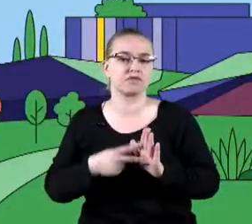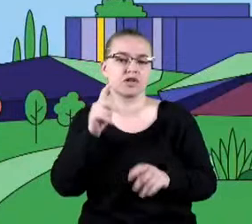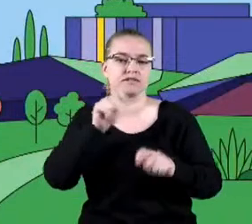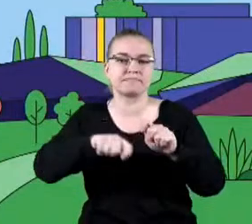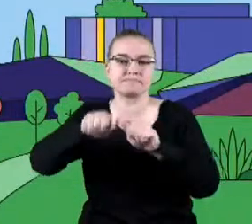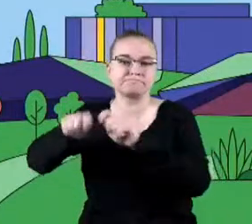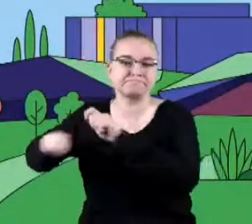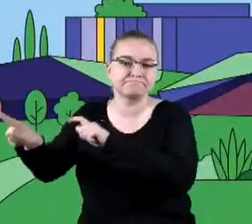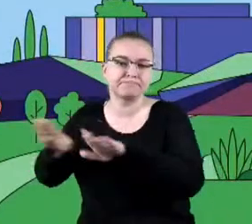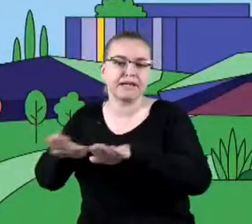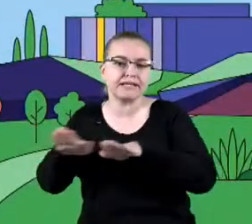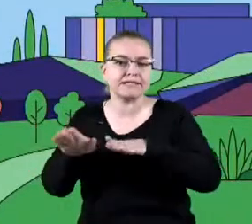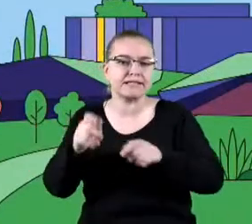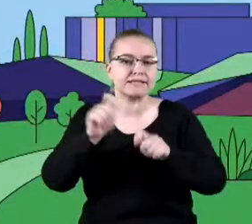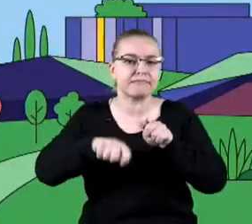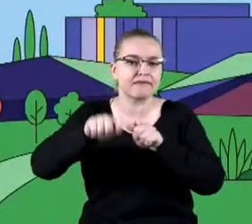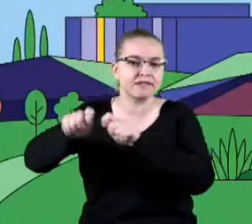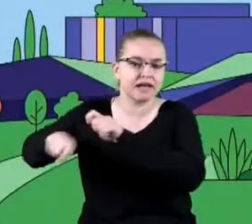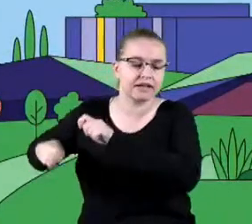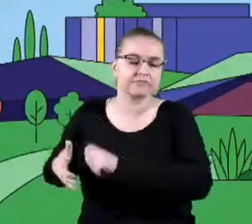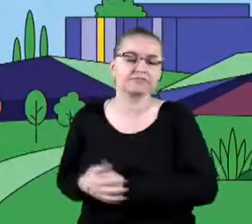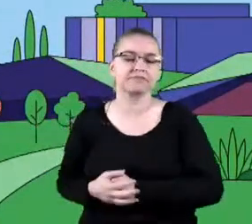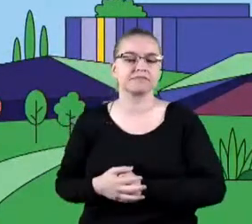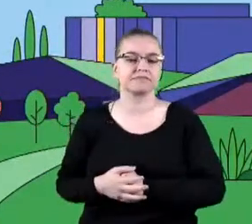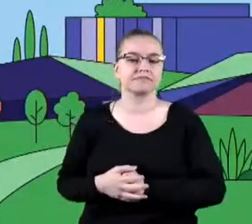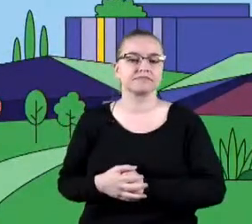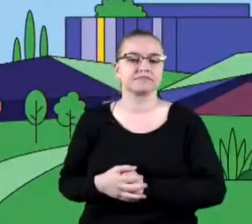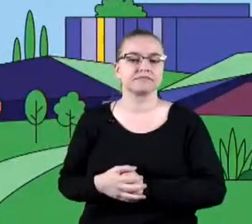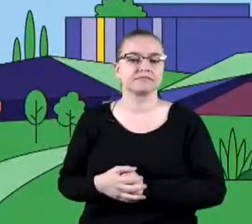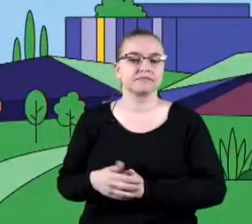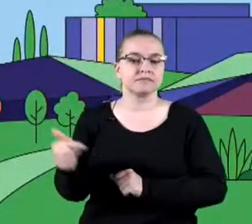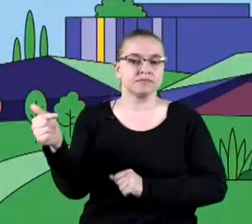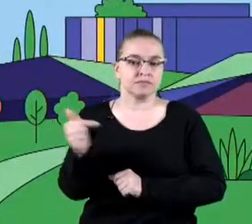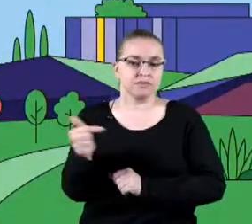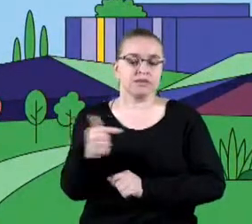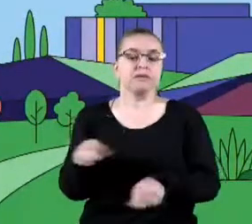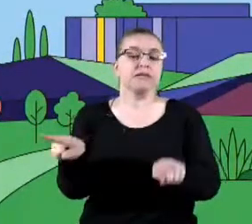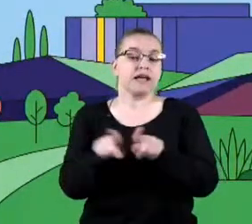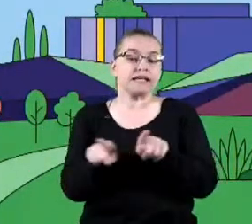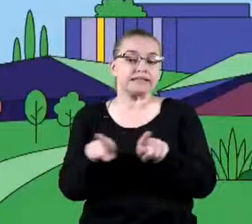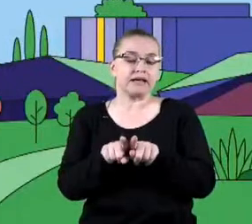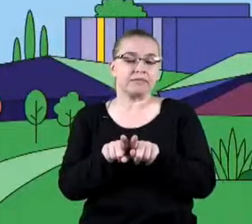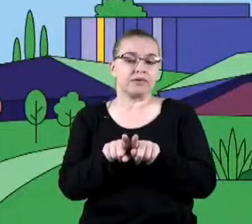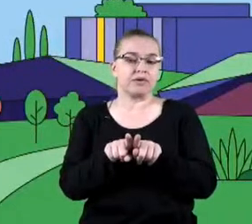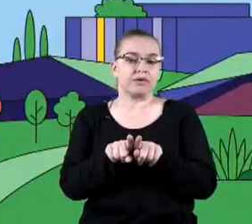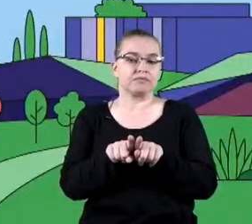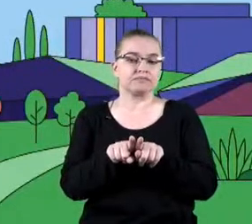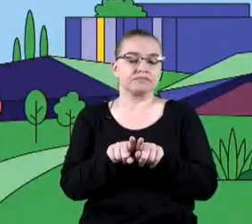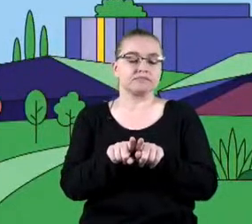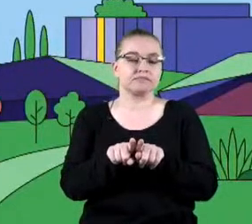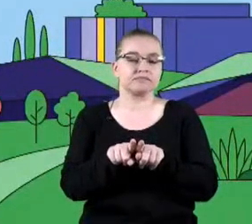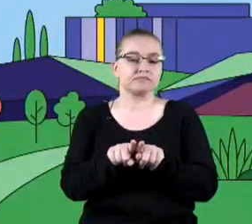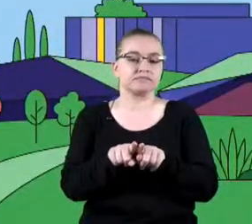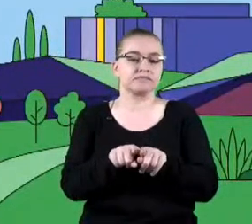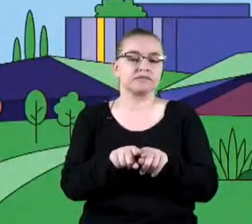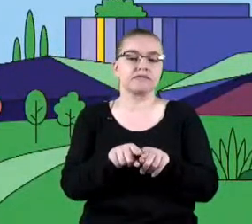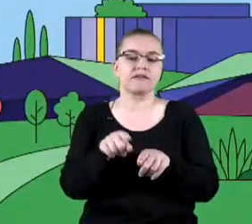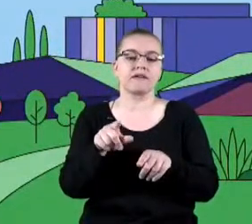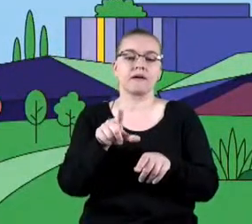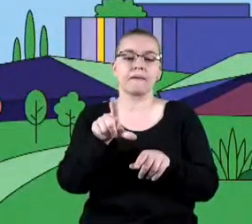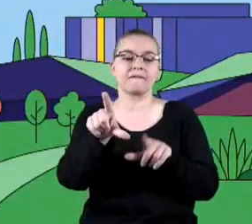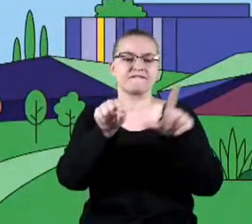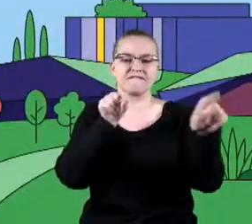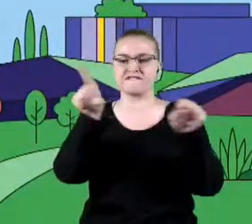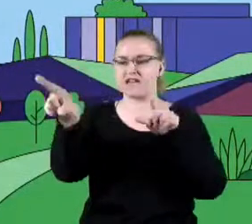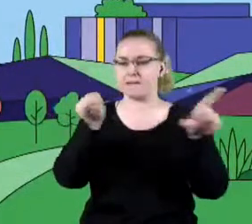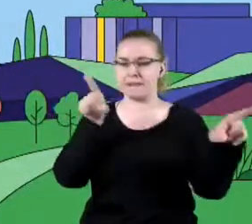also to help the local clinics cope with the screening of people who have been infected. Namely, the